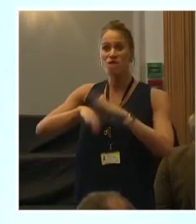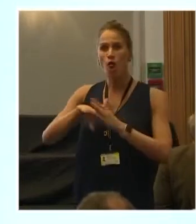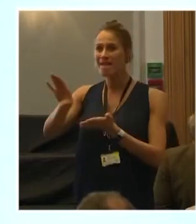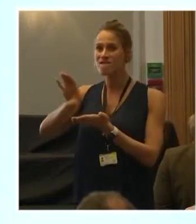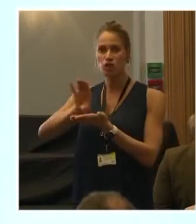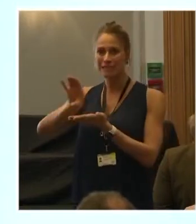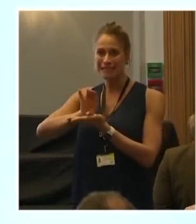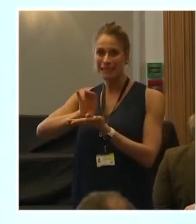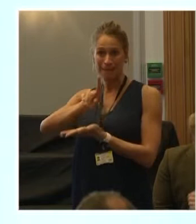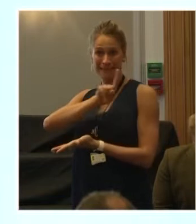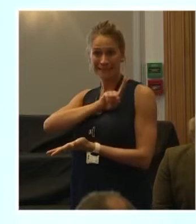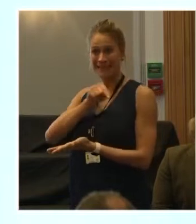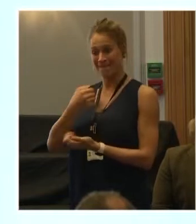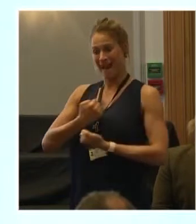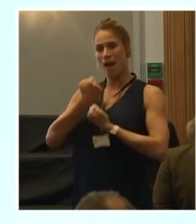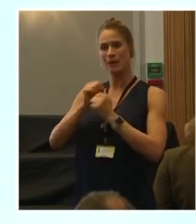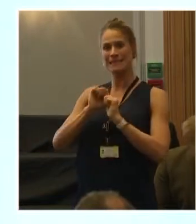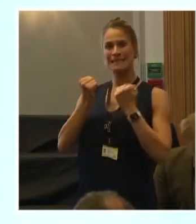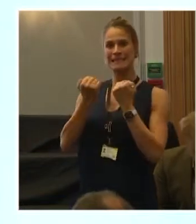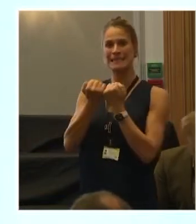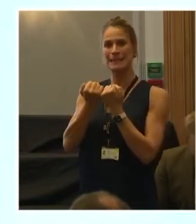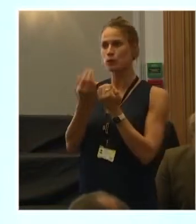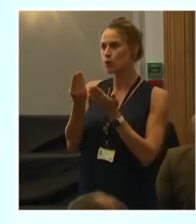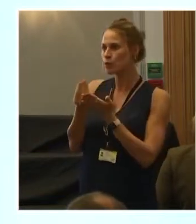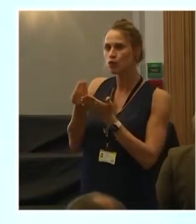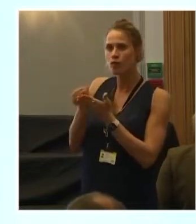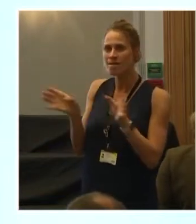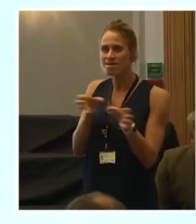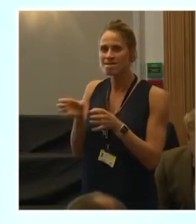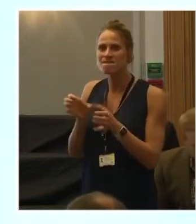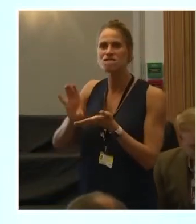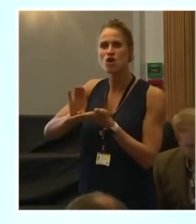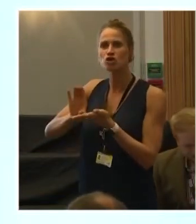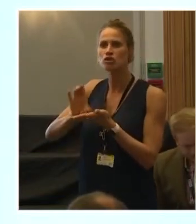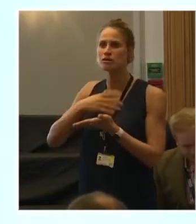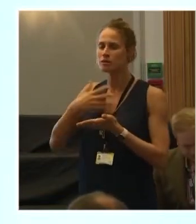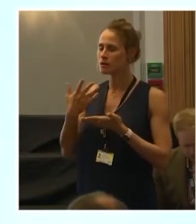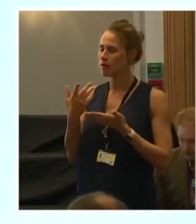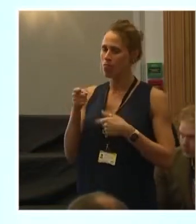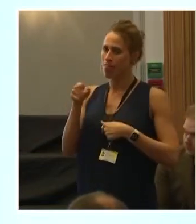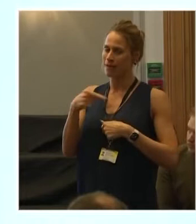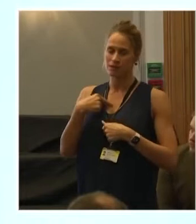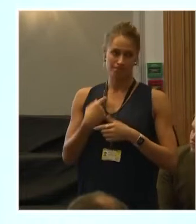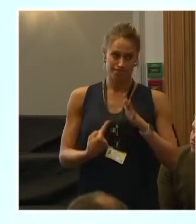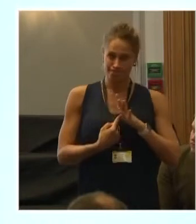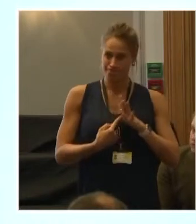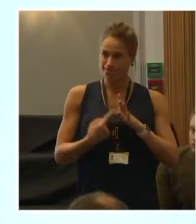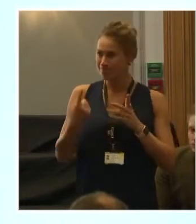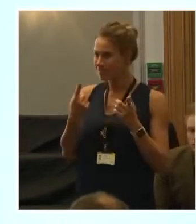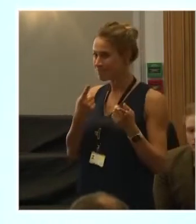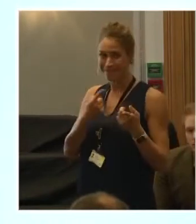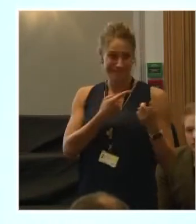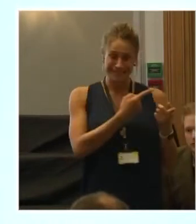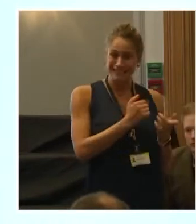hardworking fundraising team and the team that pulls together all the analysis. So I just thought that was a very important point, that this amazing